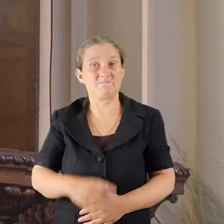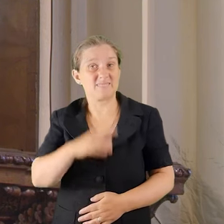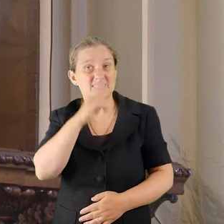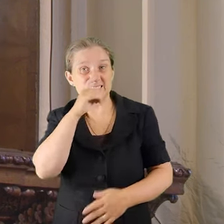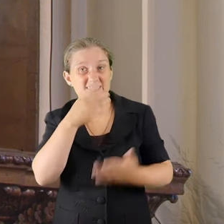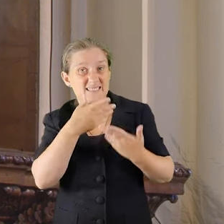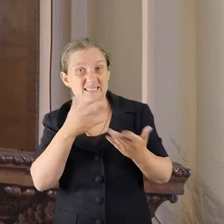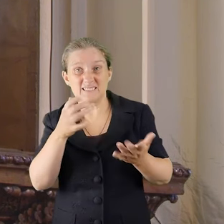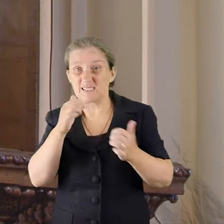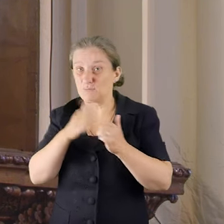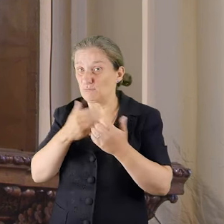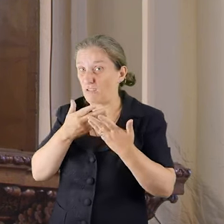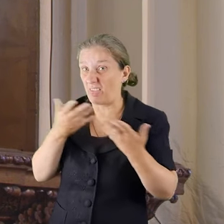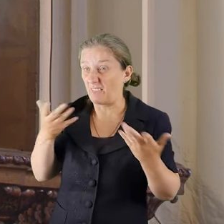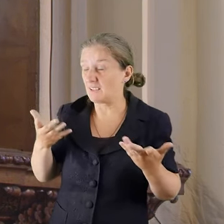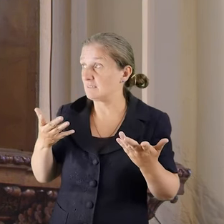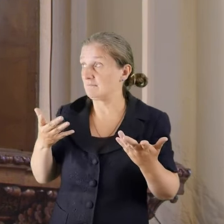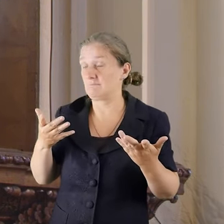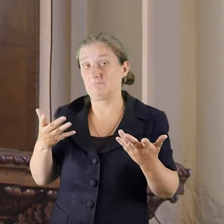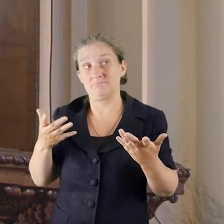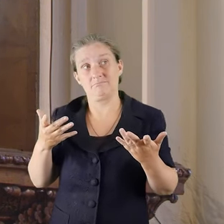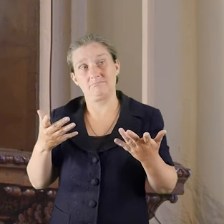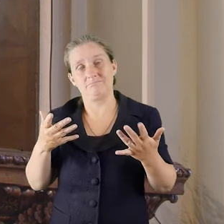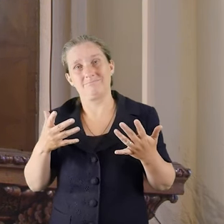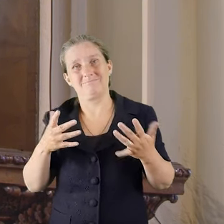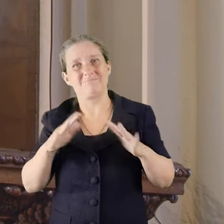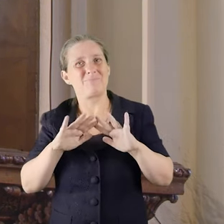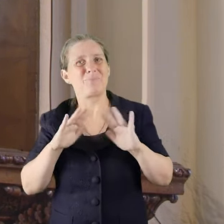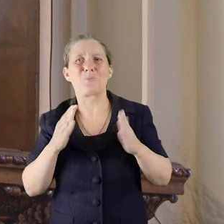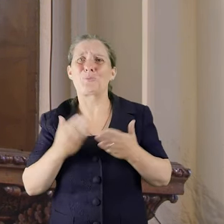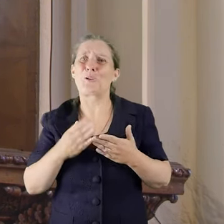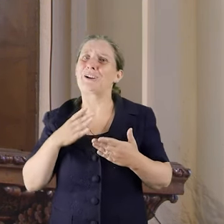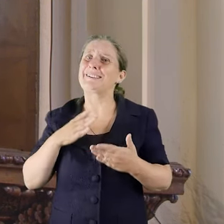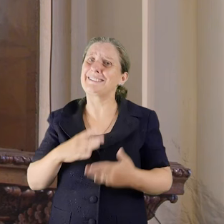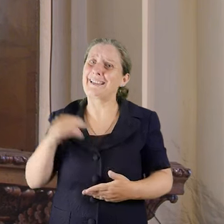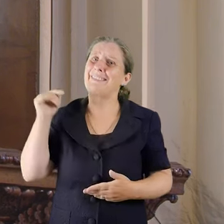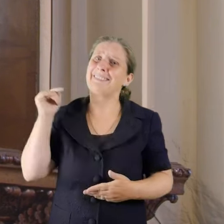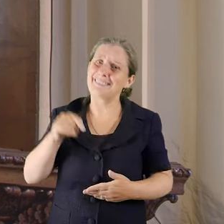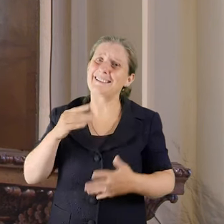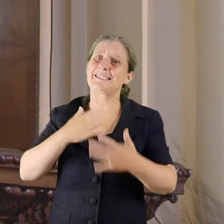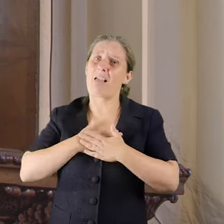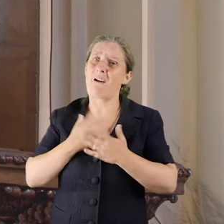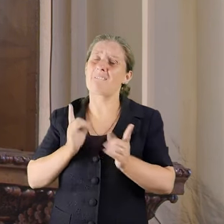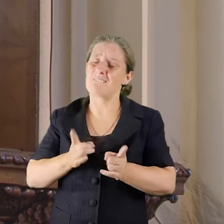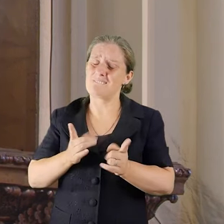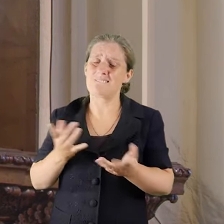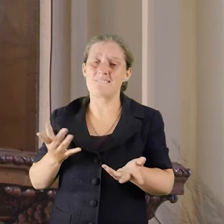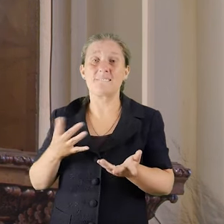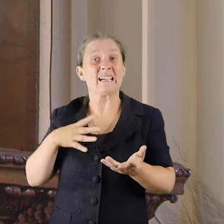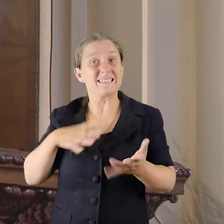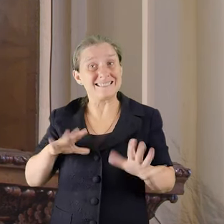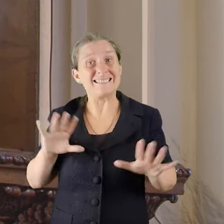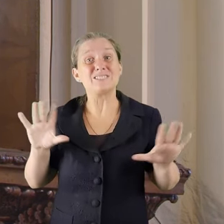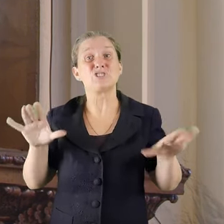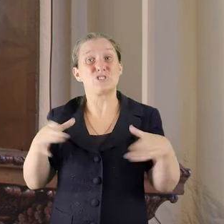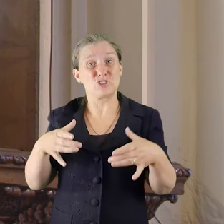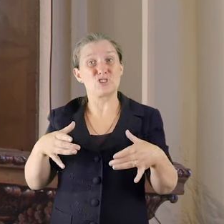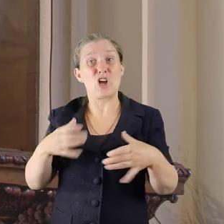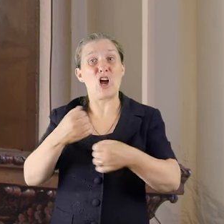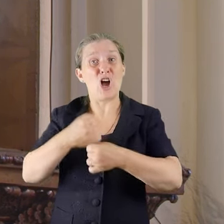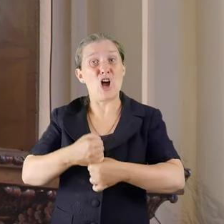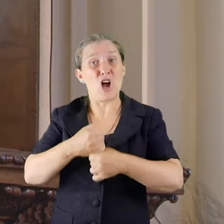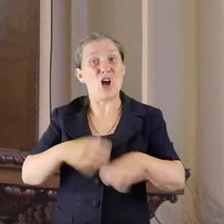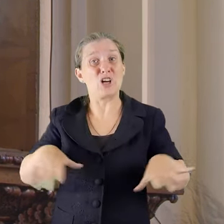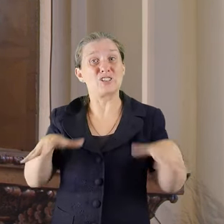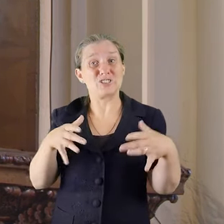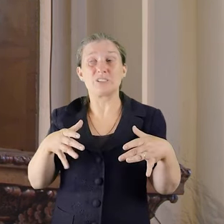Sisters and brothers, the world needs this love. It needs the church.